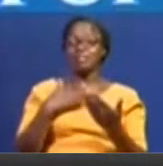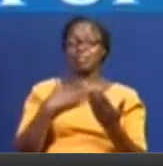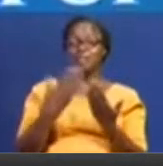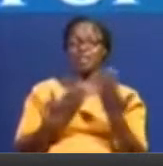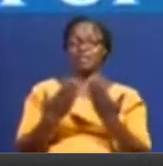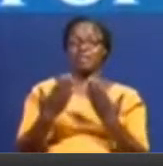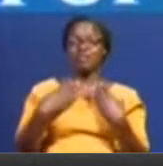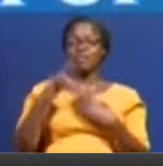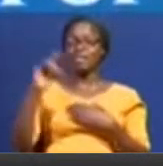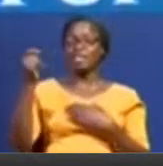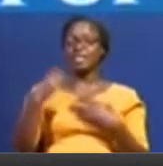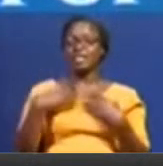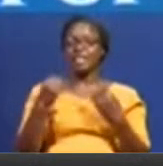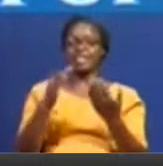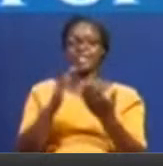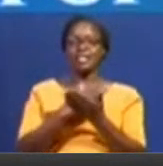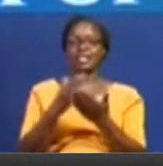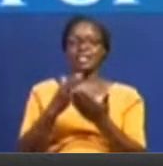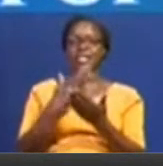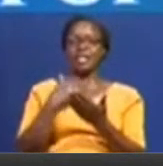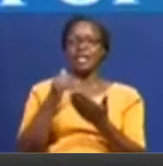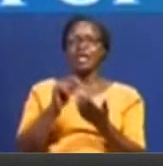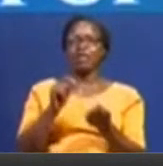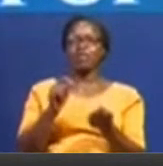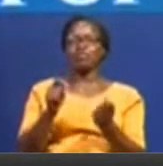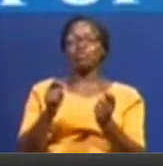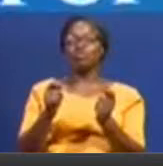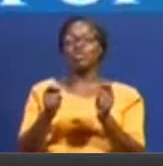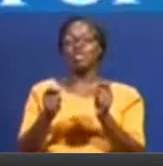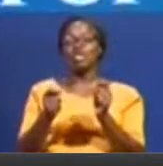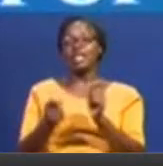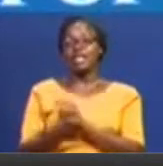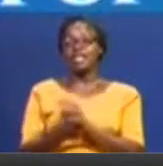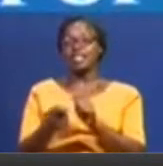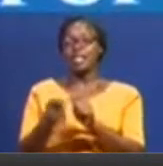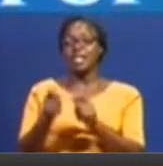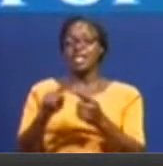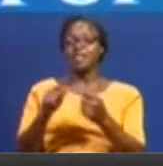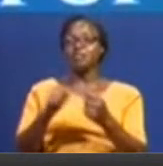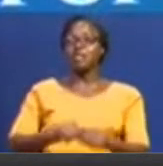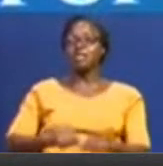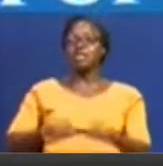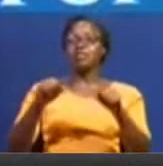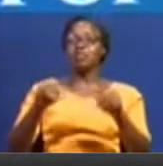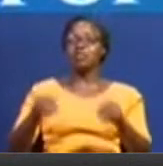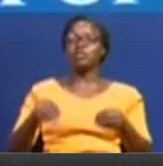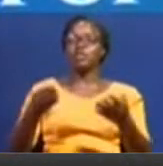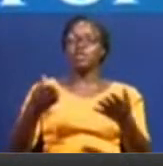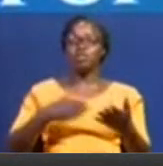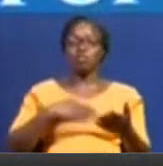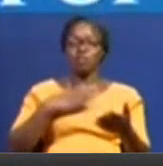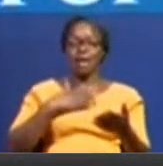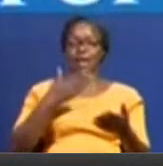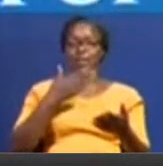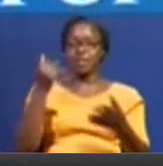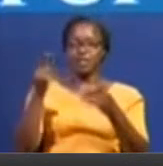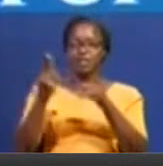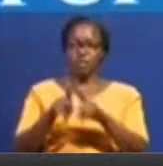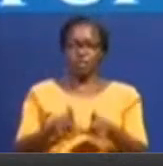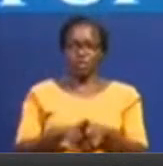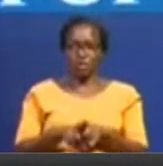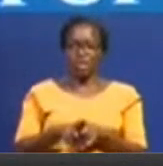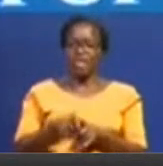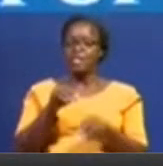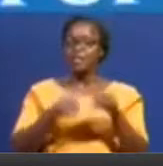in the health sector, I would want to diversify and be able to give my best also to